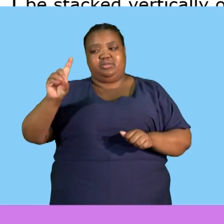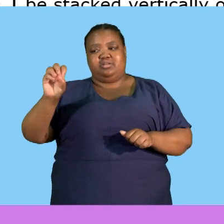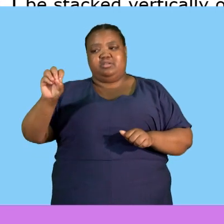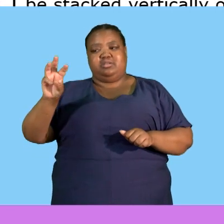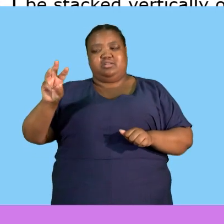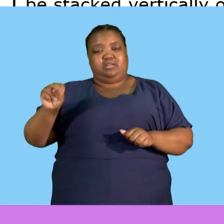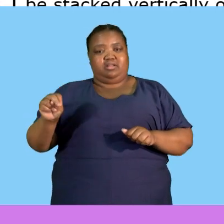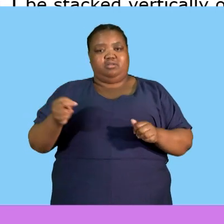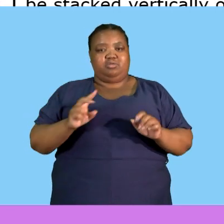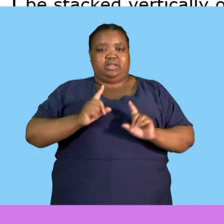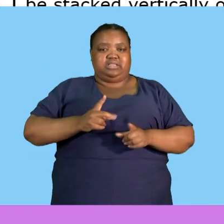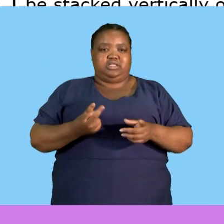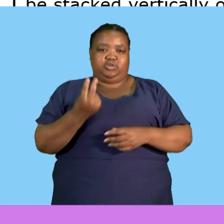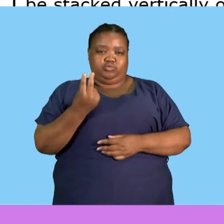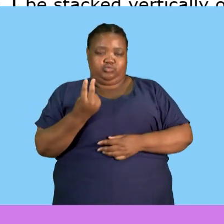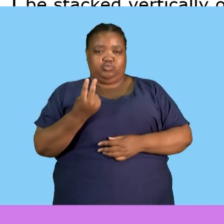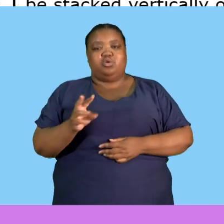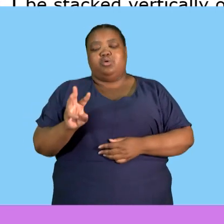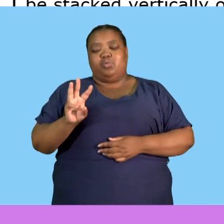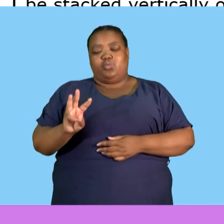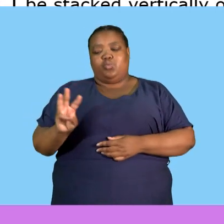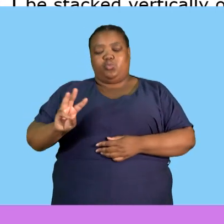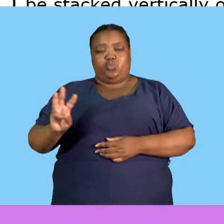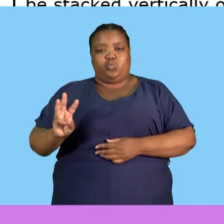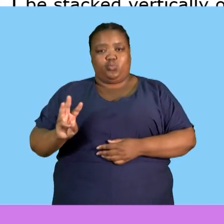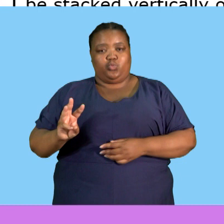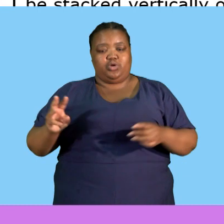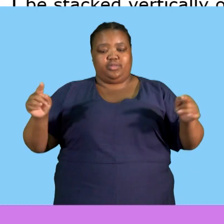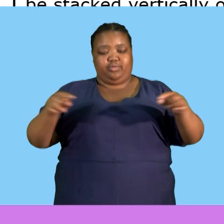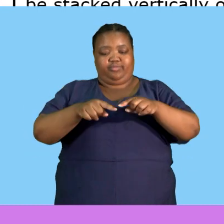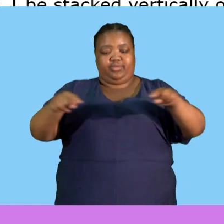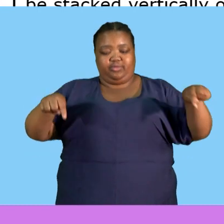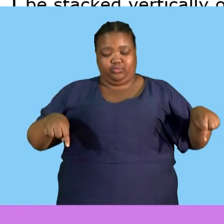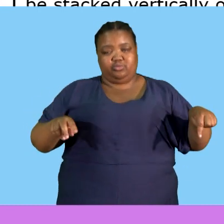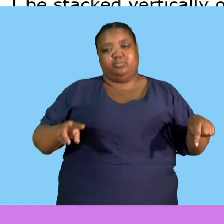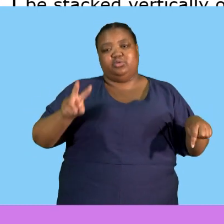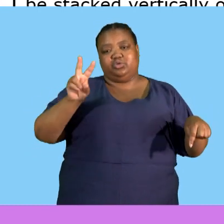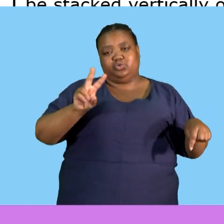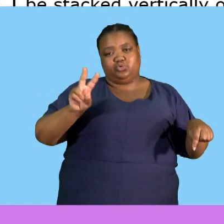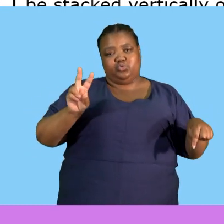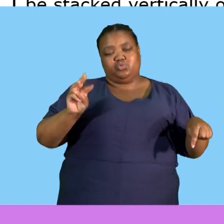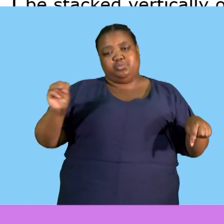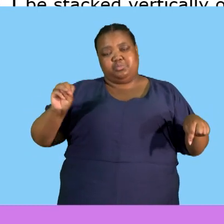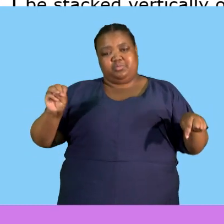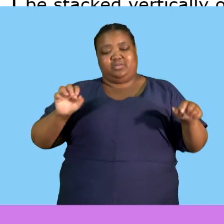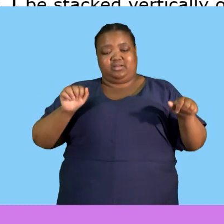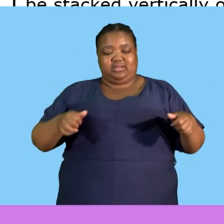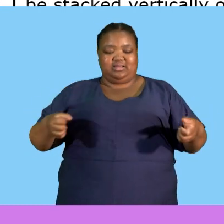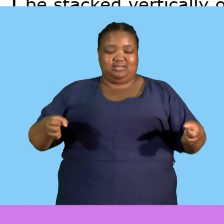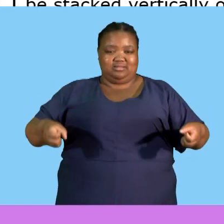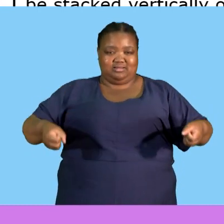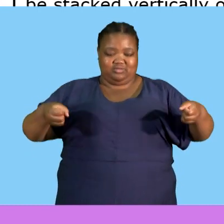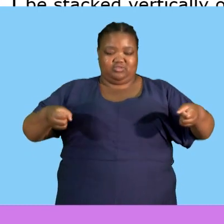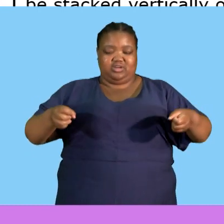2.89. Okay, and then I rounded down to 2. Then in terms of the width, I took the width of the room, which